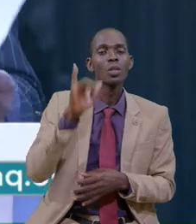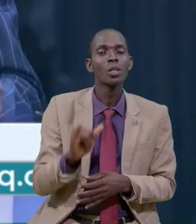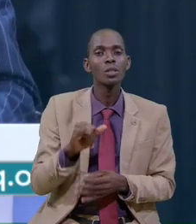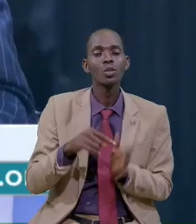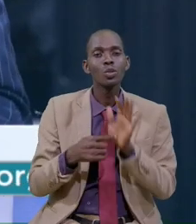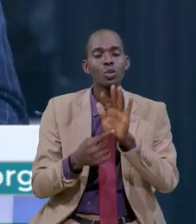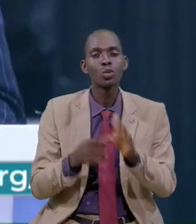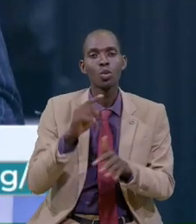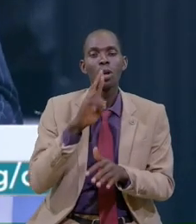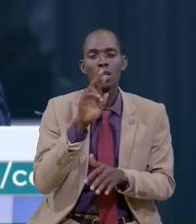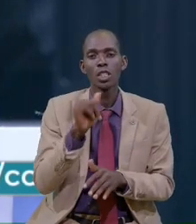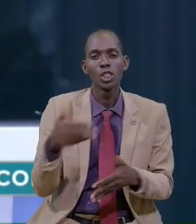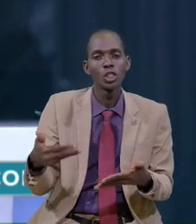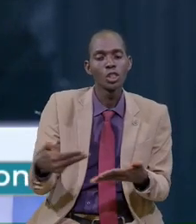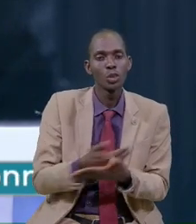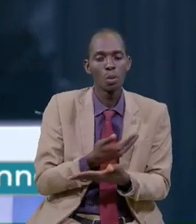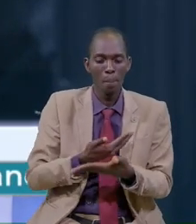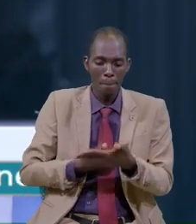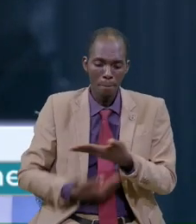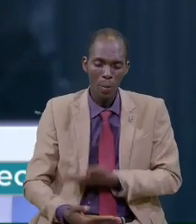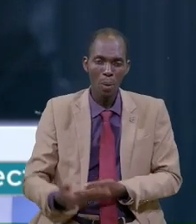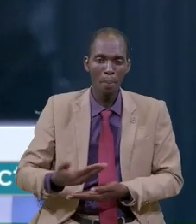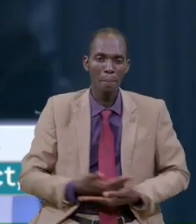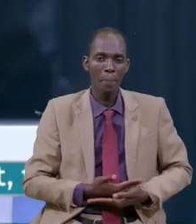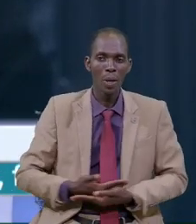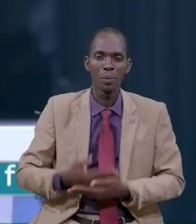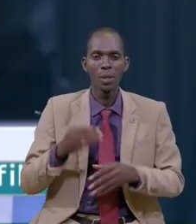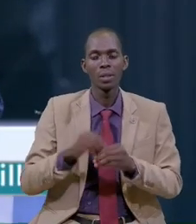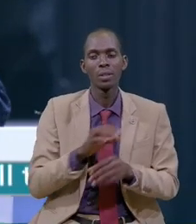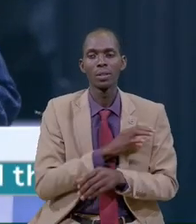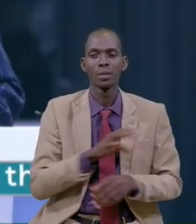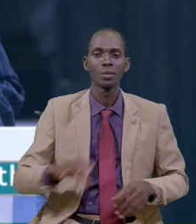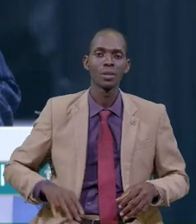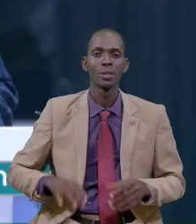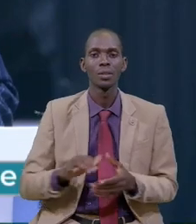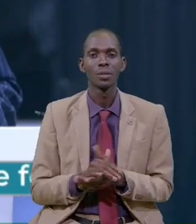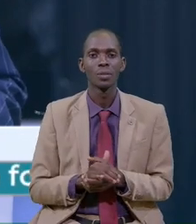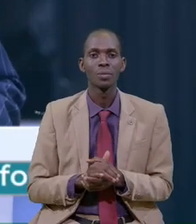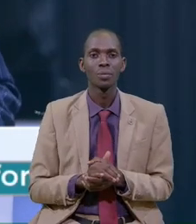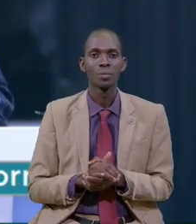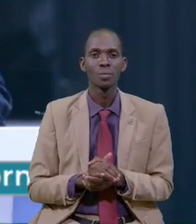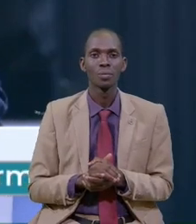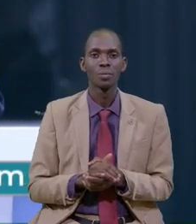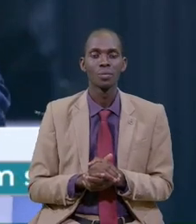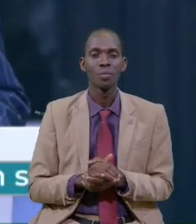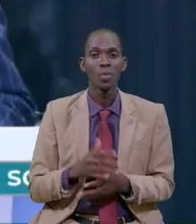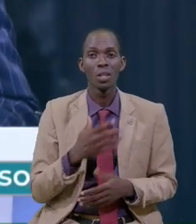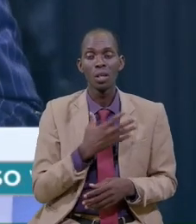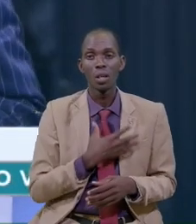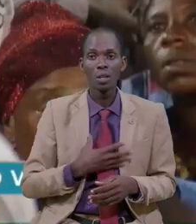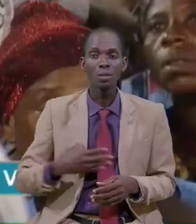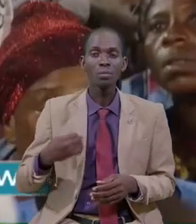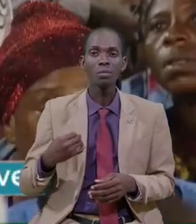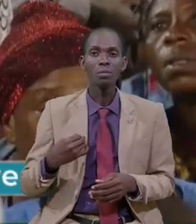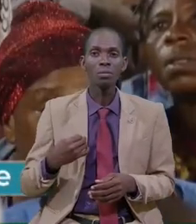babe in Christ. La décision que vous avez prise ce soir, vous êtes devenu un nouveau bébé en Christ. And it is up to the counselors,